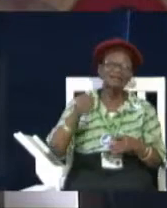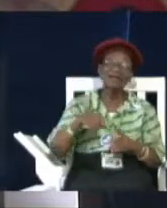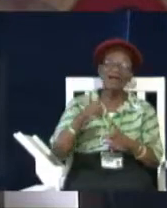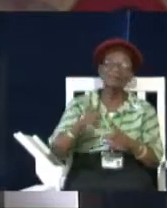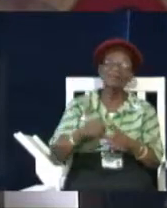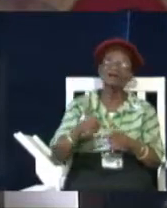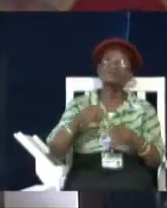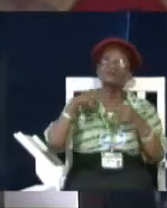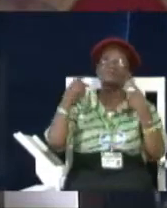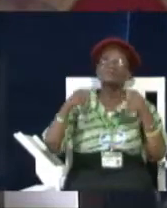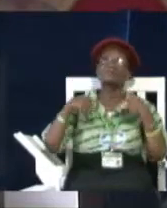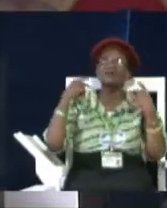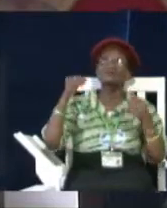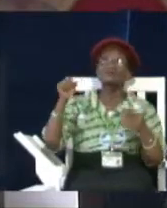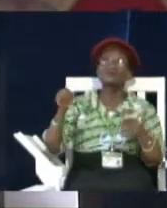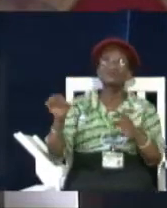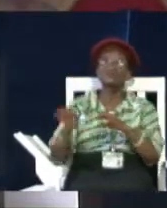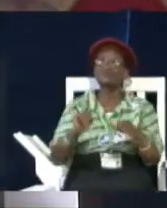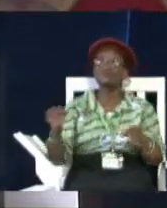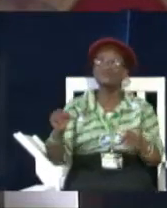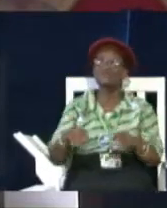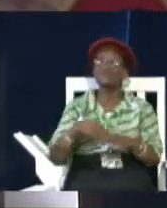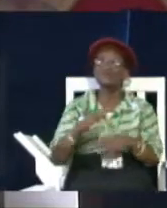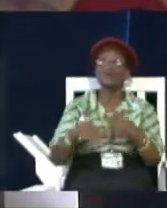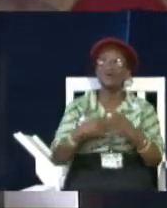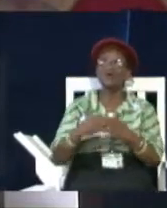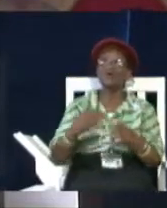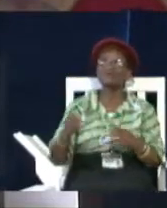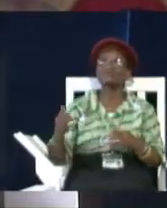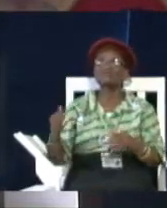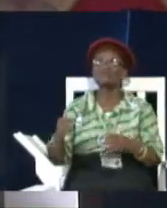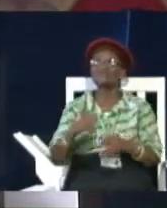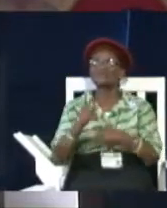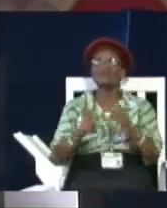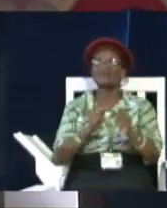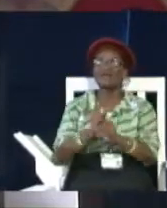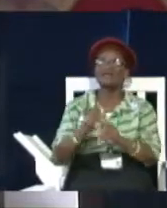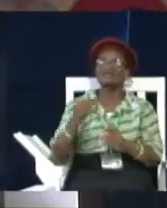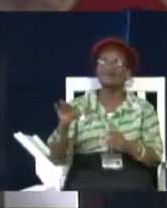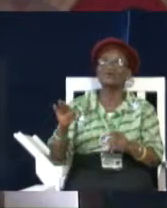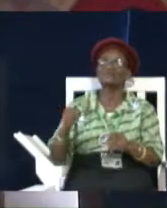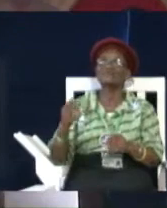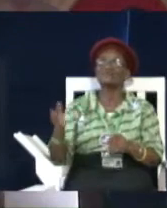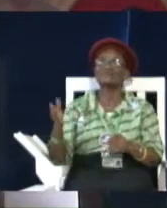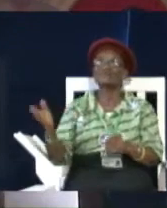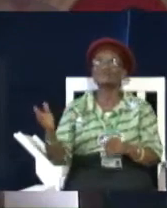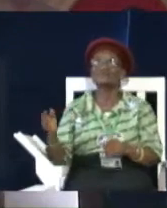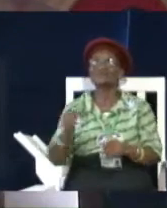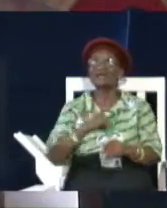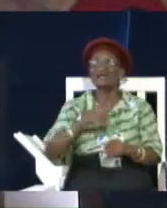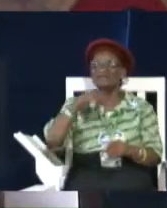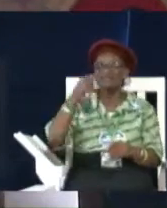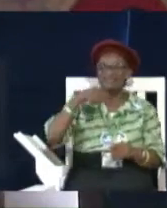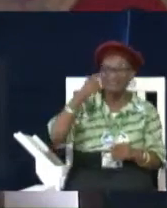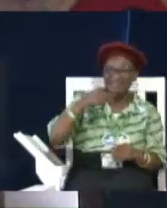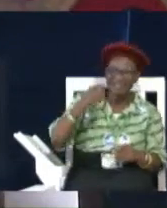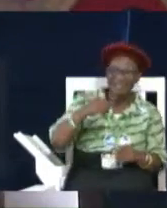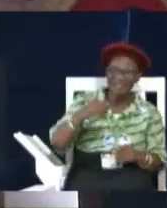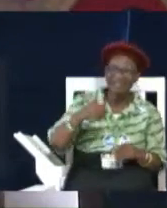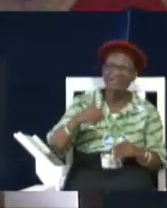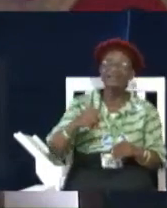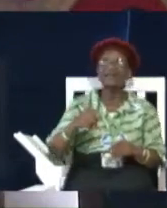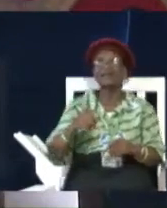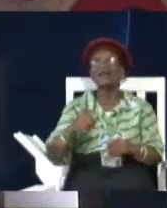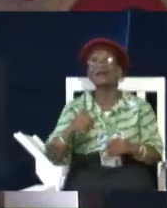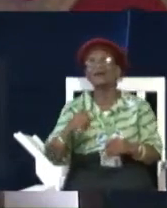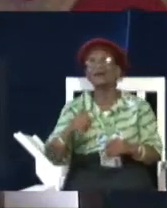all kinds of things. I'm not saying our pastors, pastors. Generally, we hear of bishops, etc.,